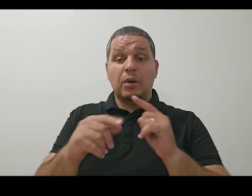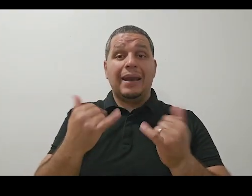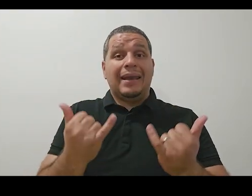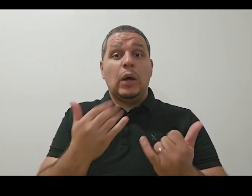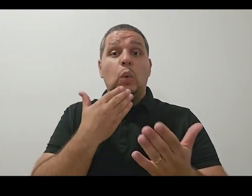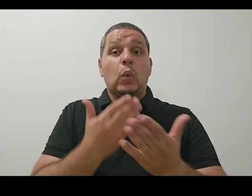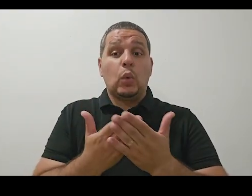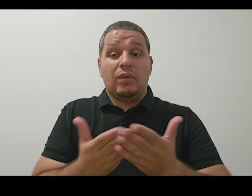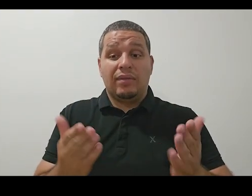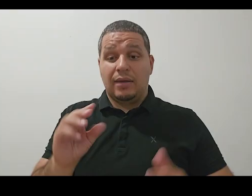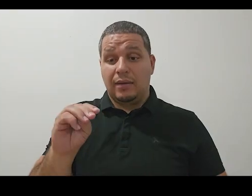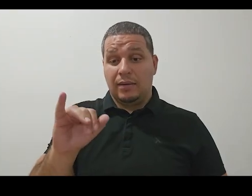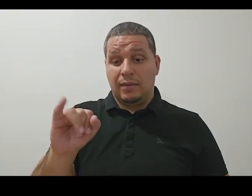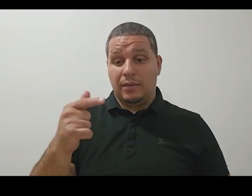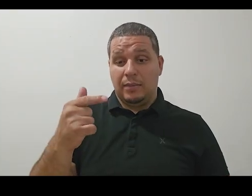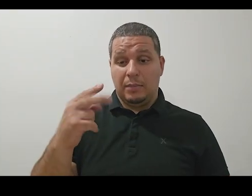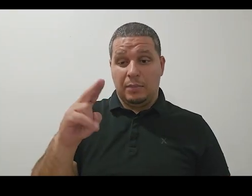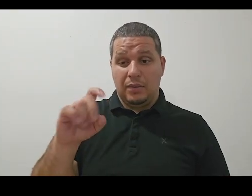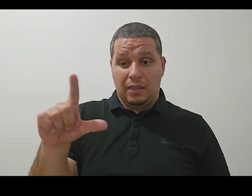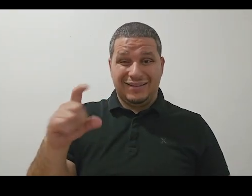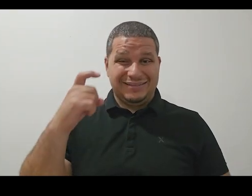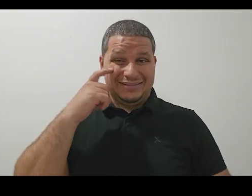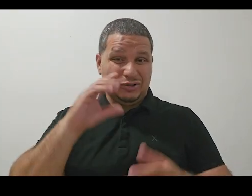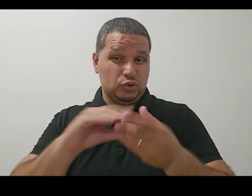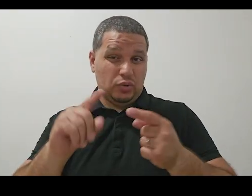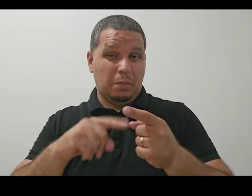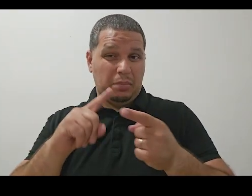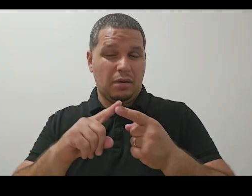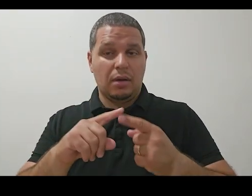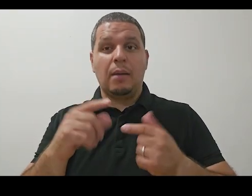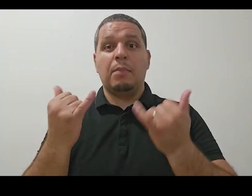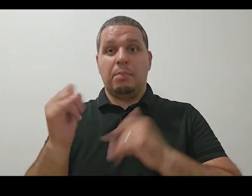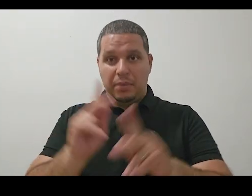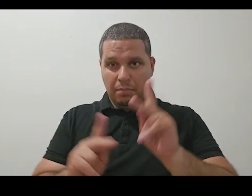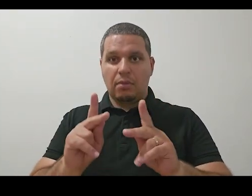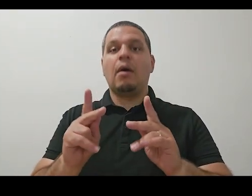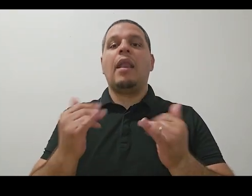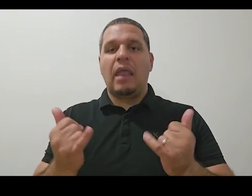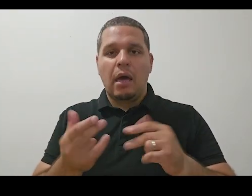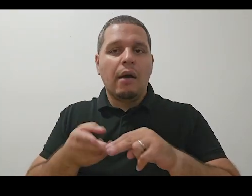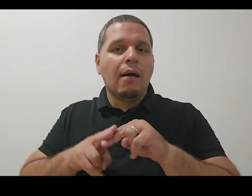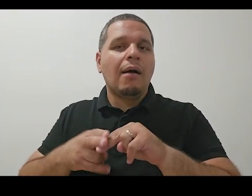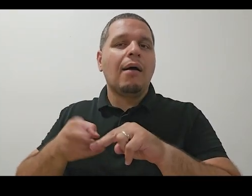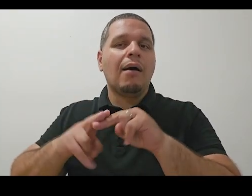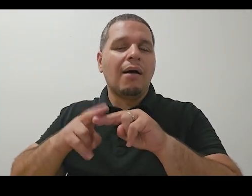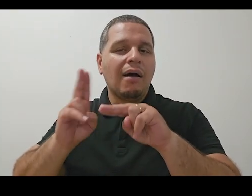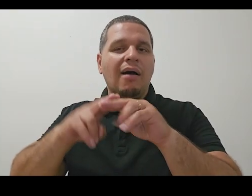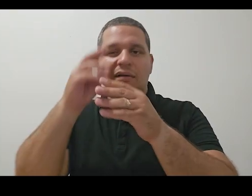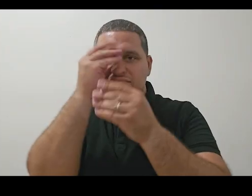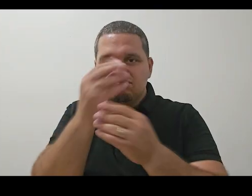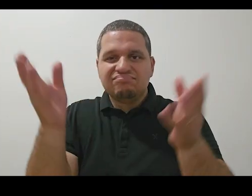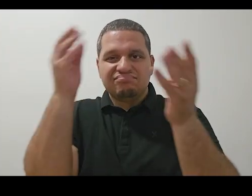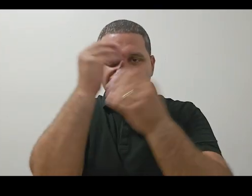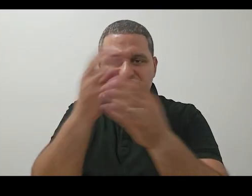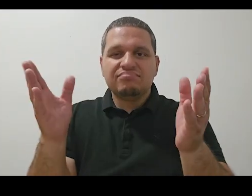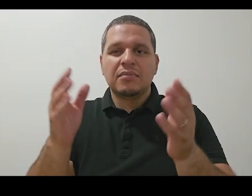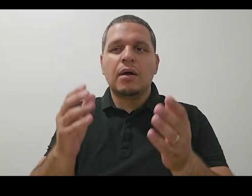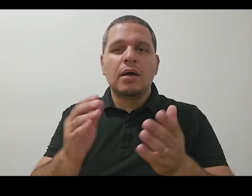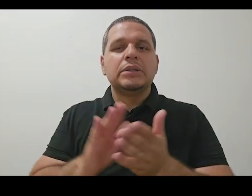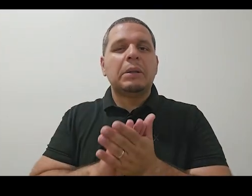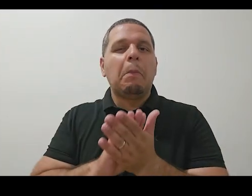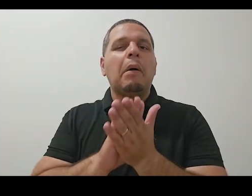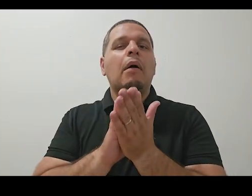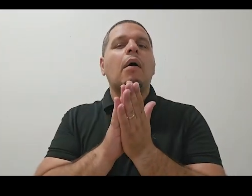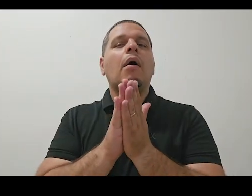thing is now, and I think Miguel talked about a little bit, that people are now coming out more, and it's